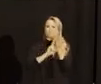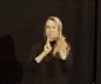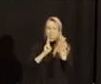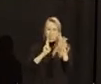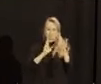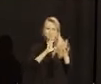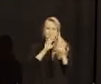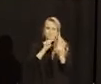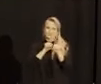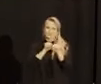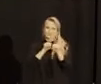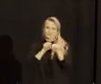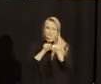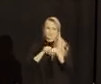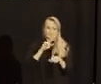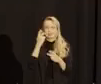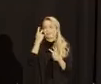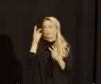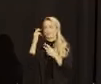We also have another anecdote.